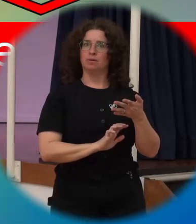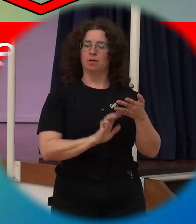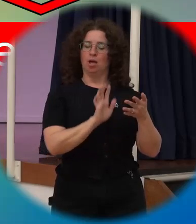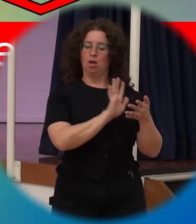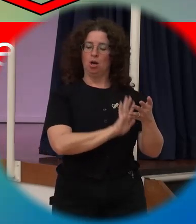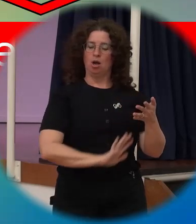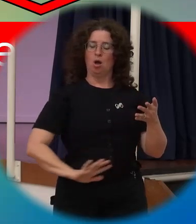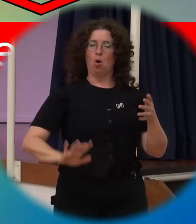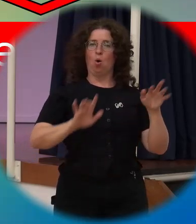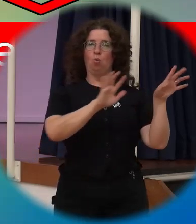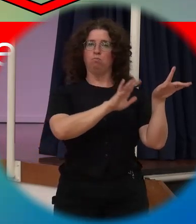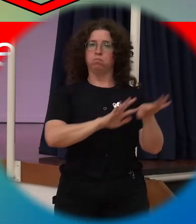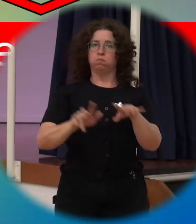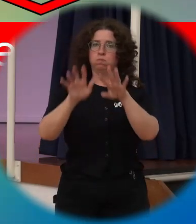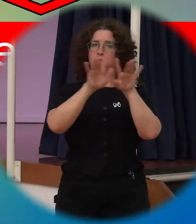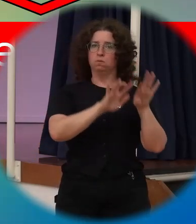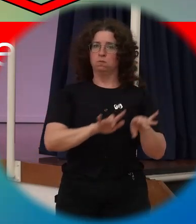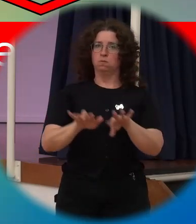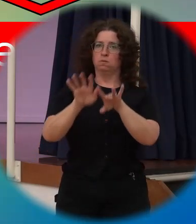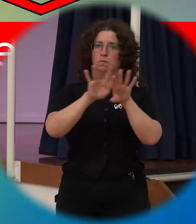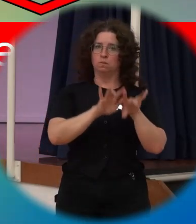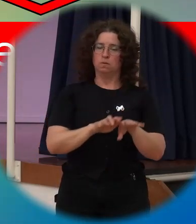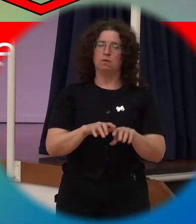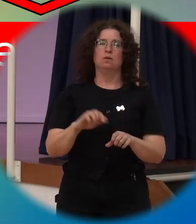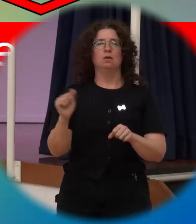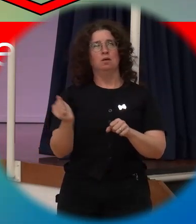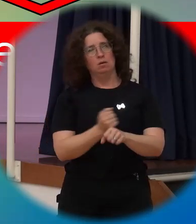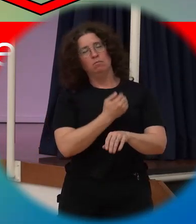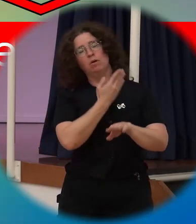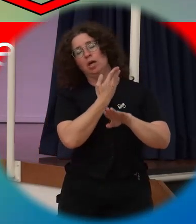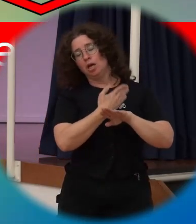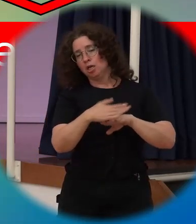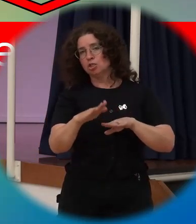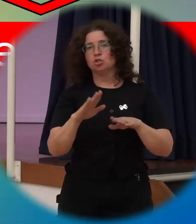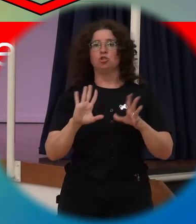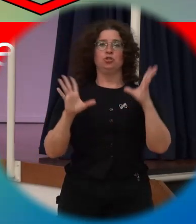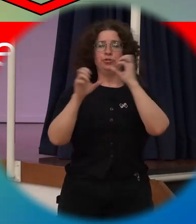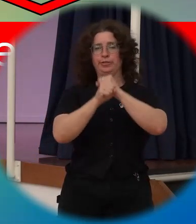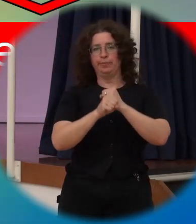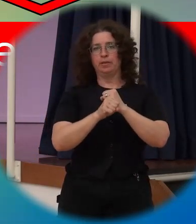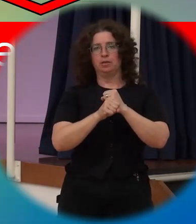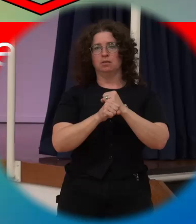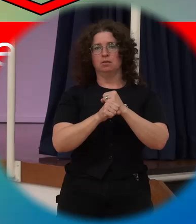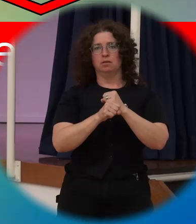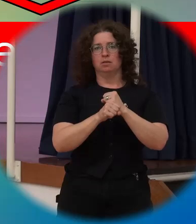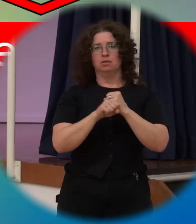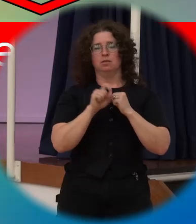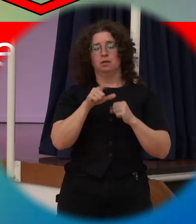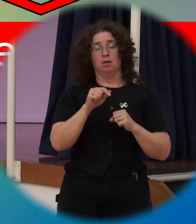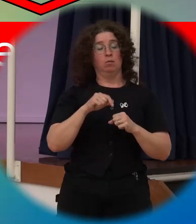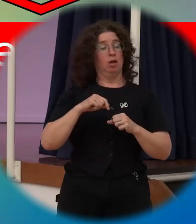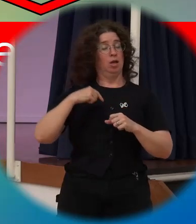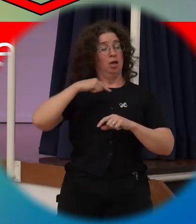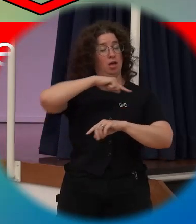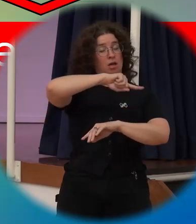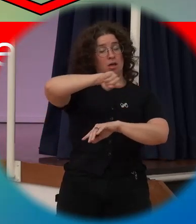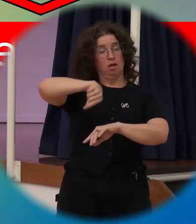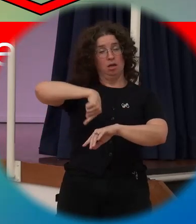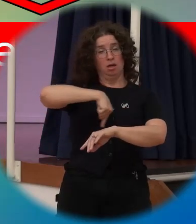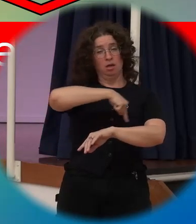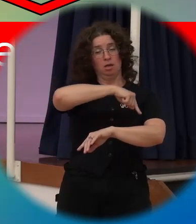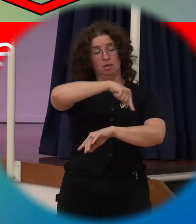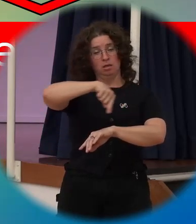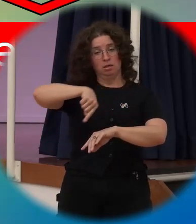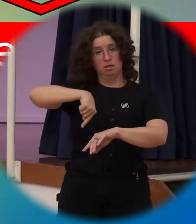will have to be recompiled and create a new assembly C#.dll file. This can take a very long time, and especially when we're